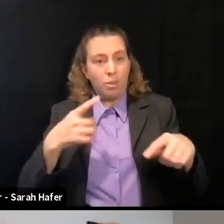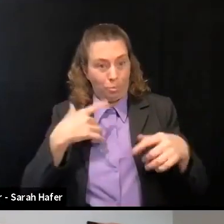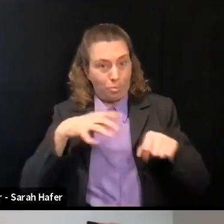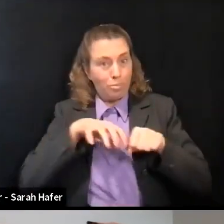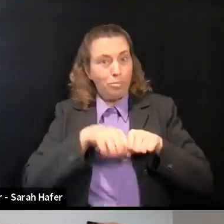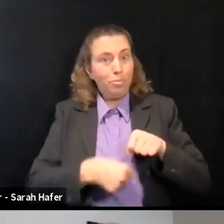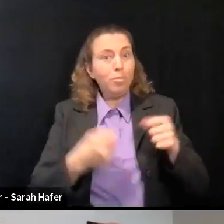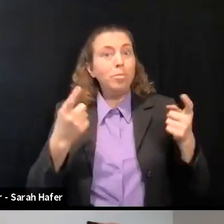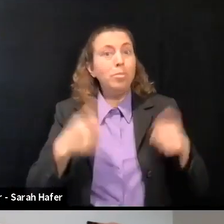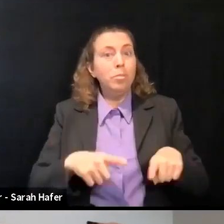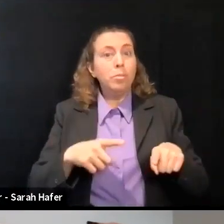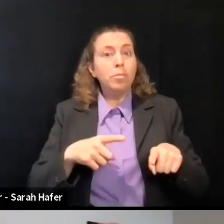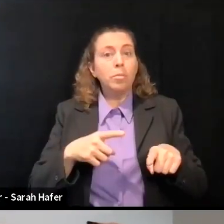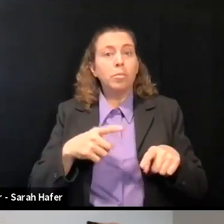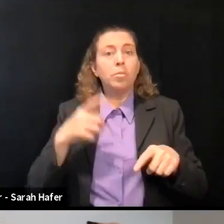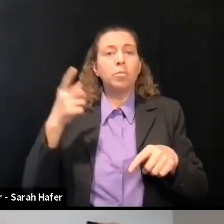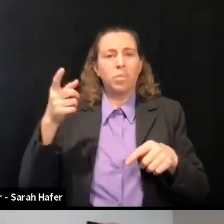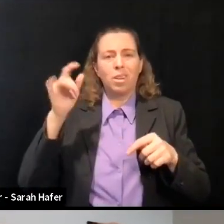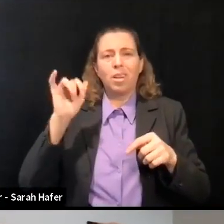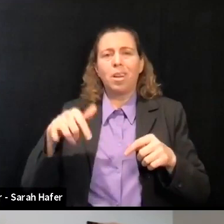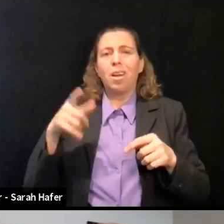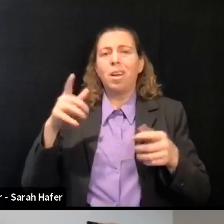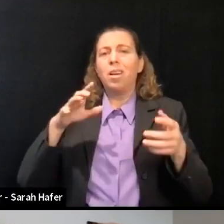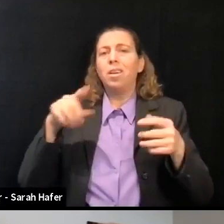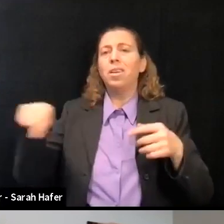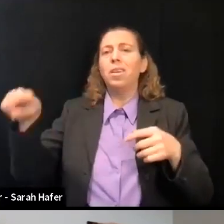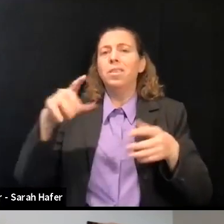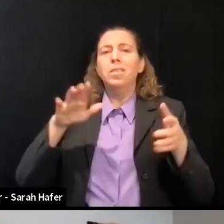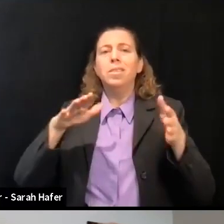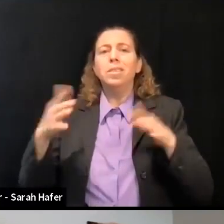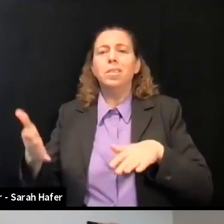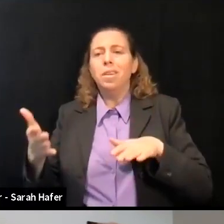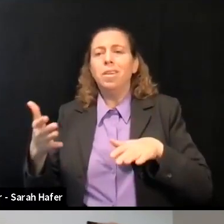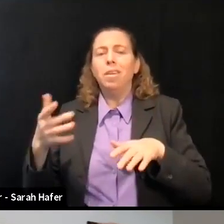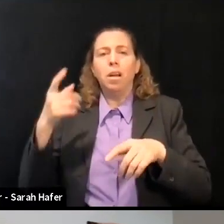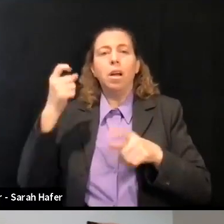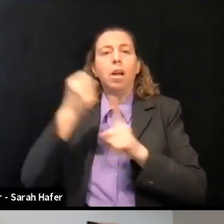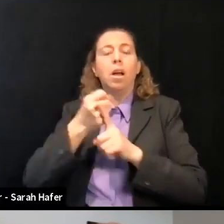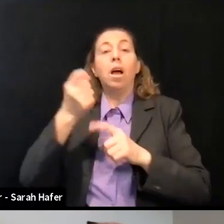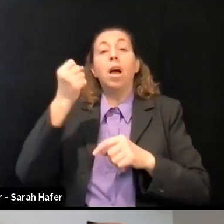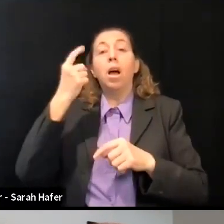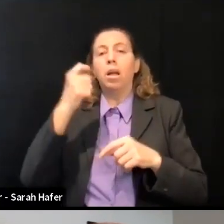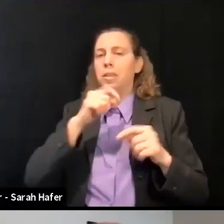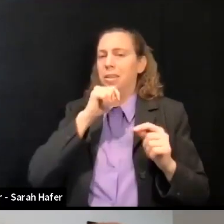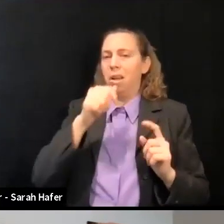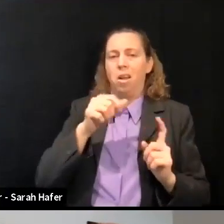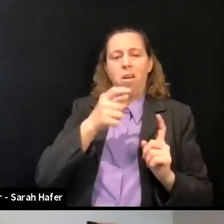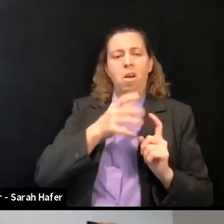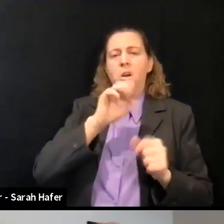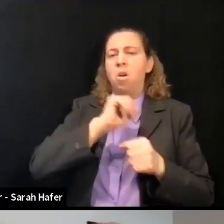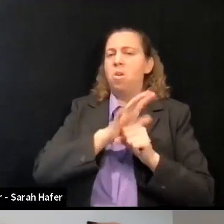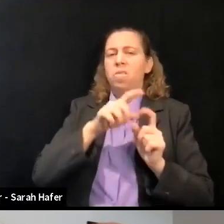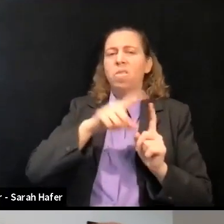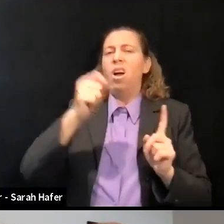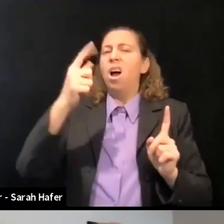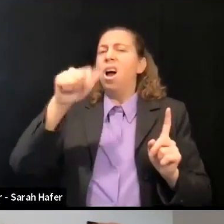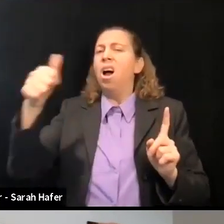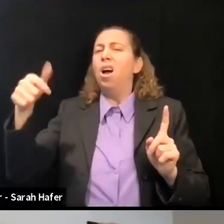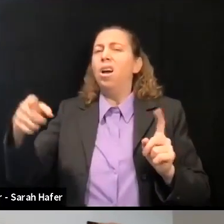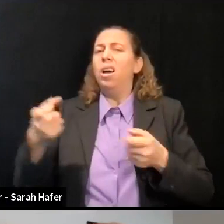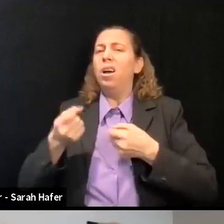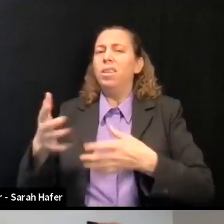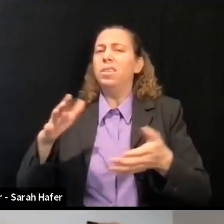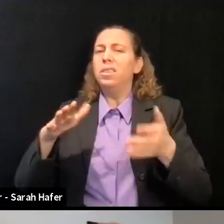diseases, but not COVID? I feel like this fixation on COVID invalidates my right to grieve, and people expect me to be resilient